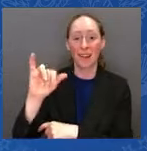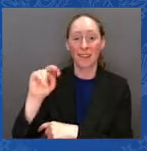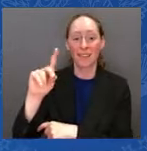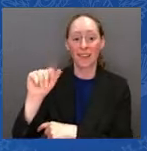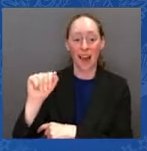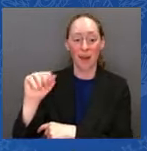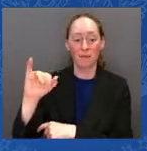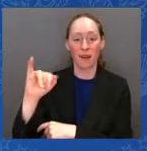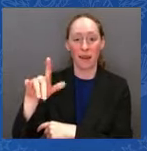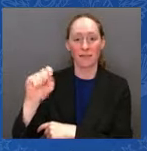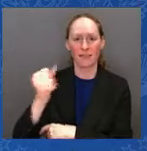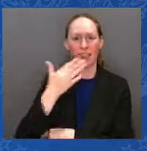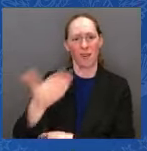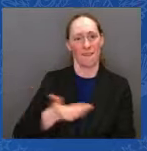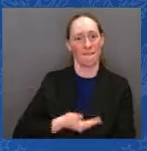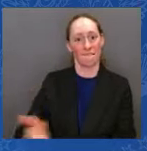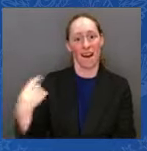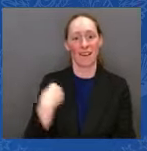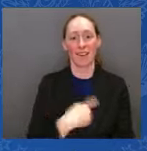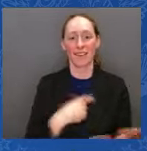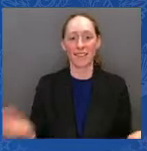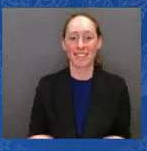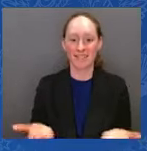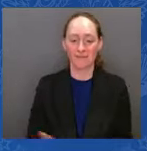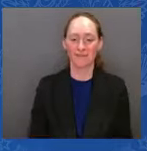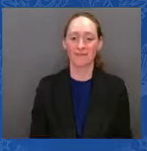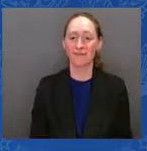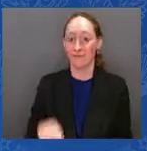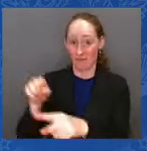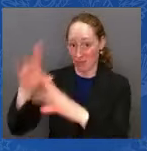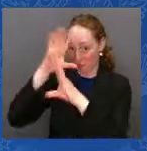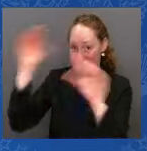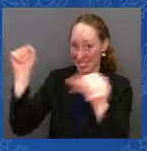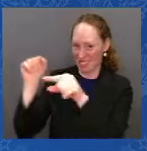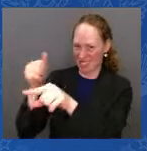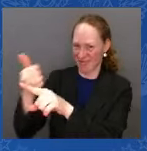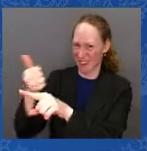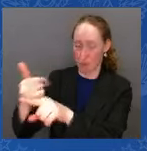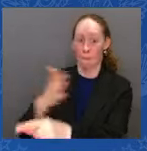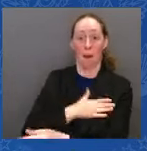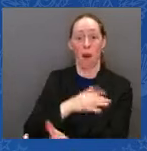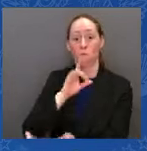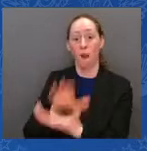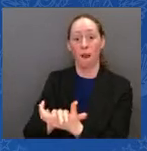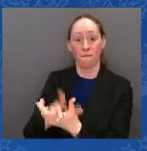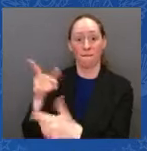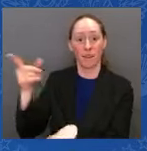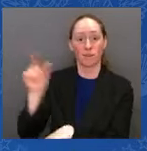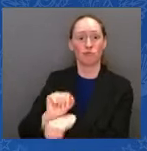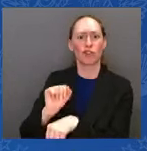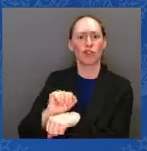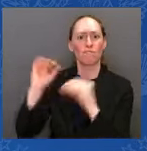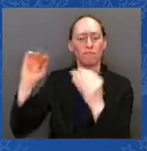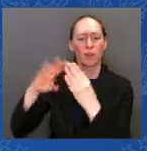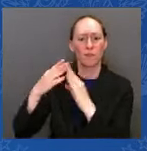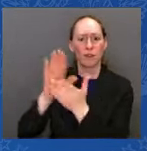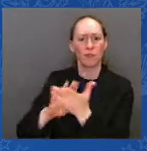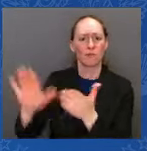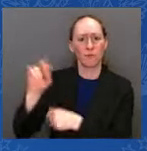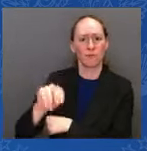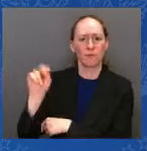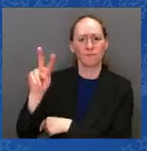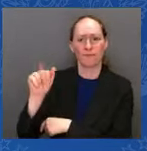Madam President, my wife teaches full-time at a community college in Northern Virginia, and she's been teaching for a long time. She